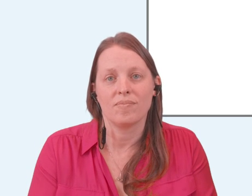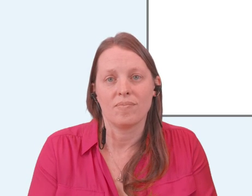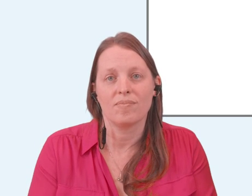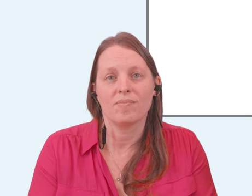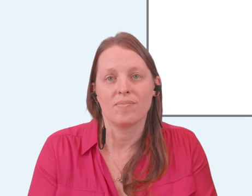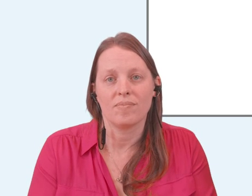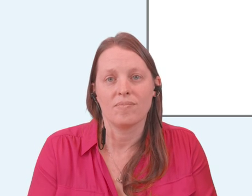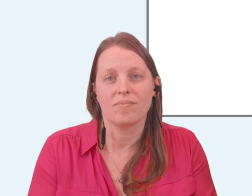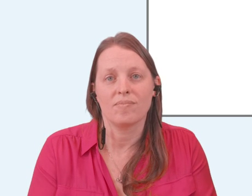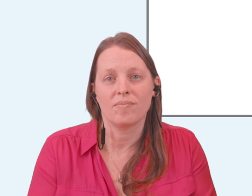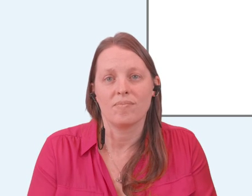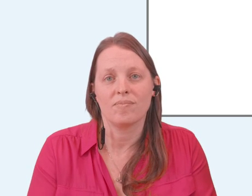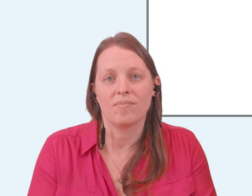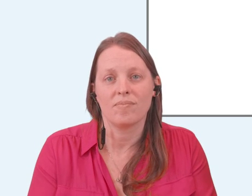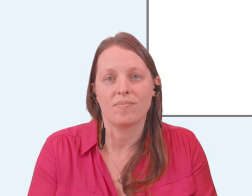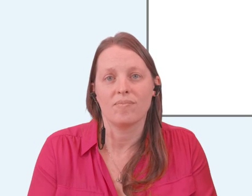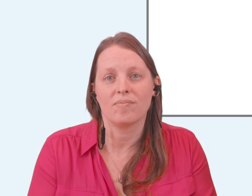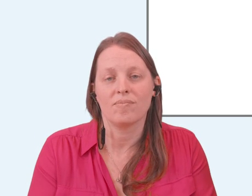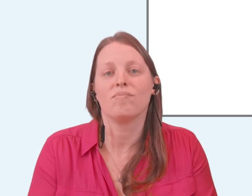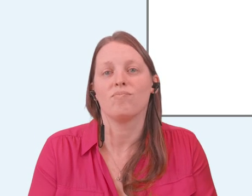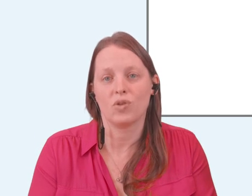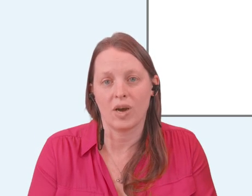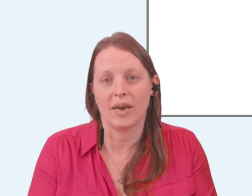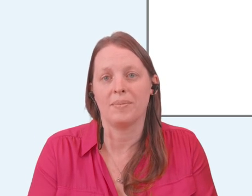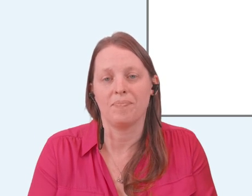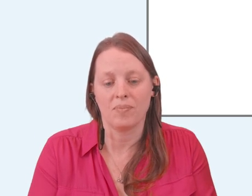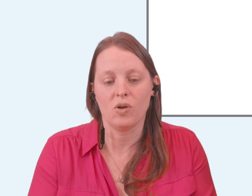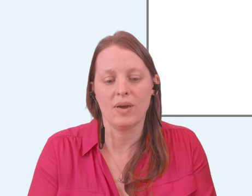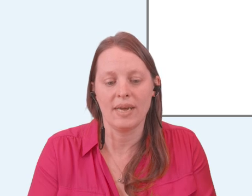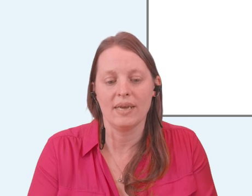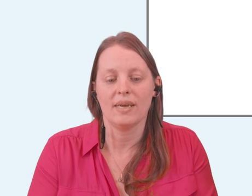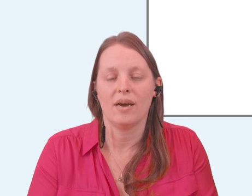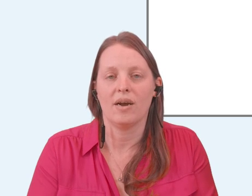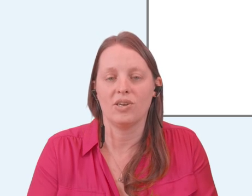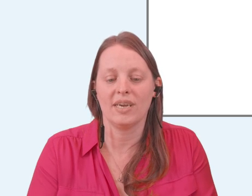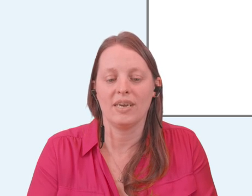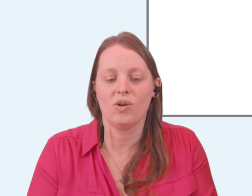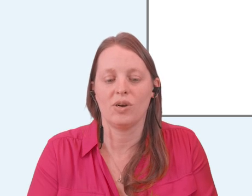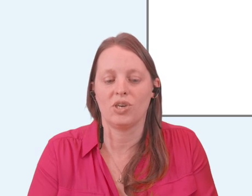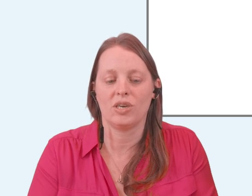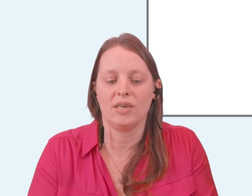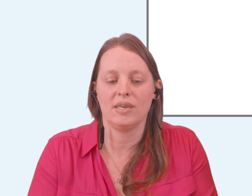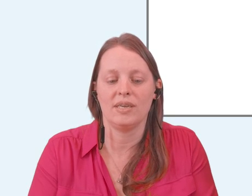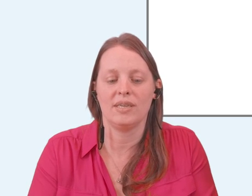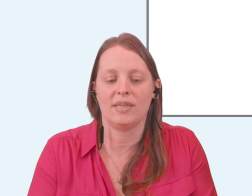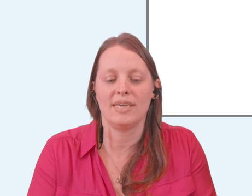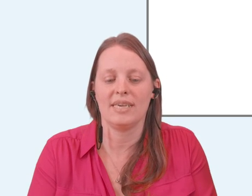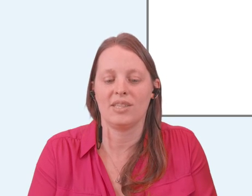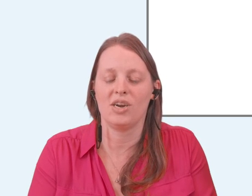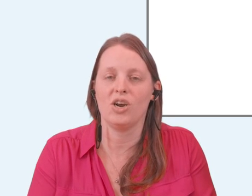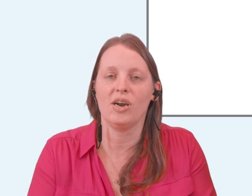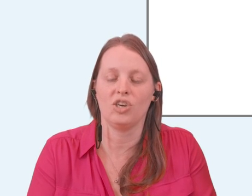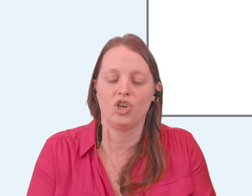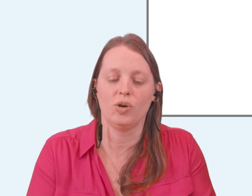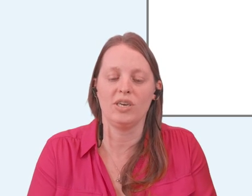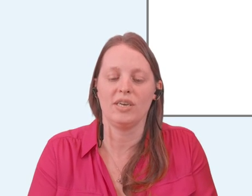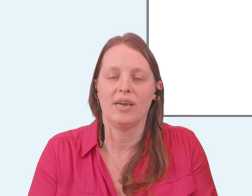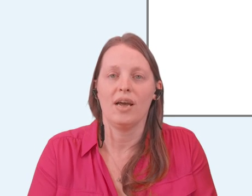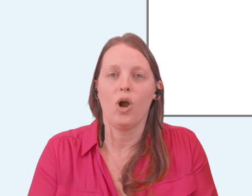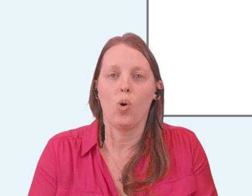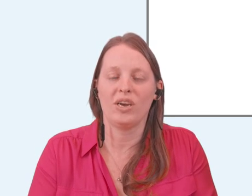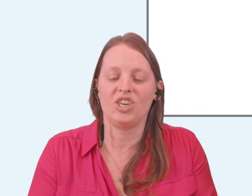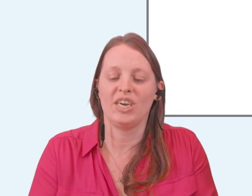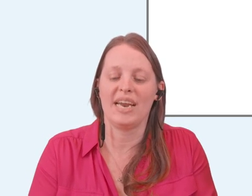me, never seen. Got it. Okay. Our second question is there a